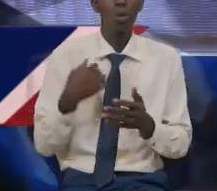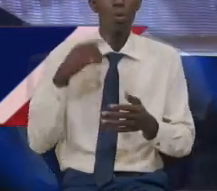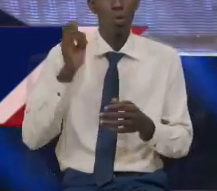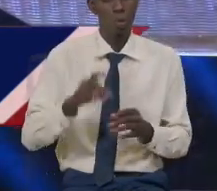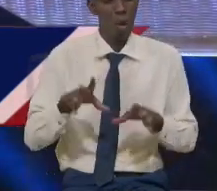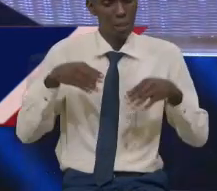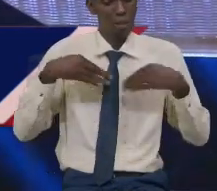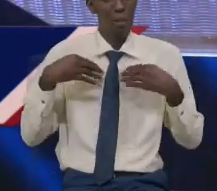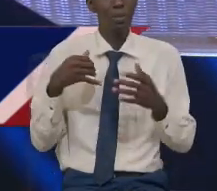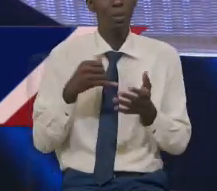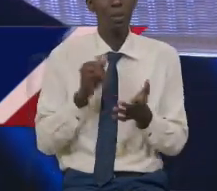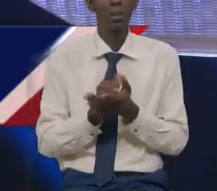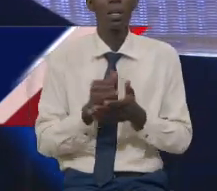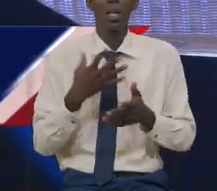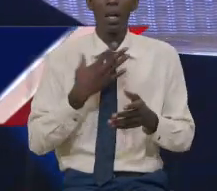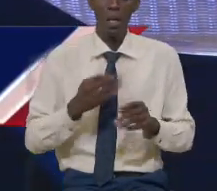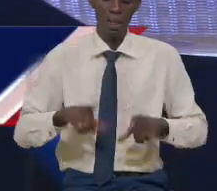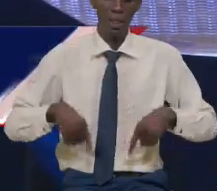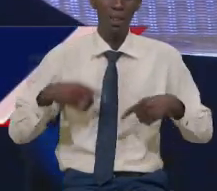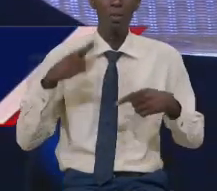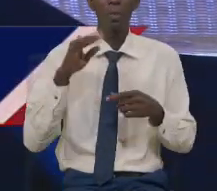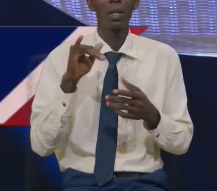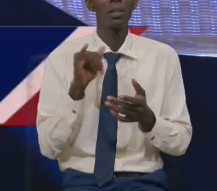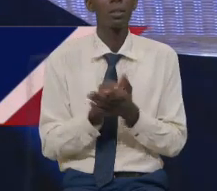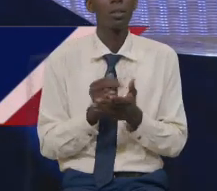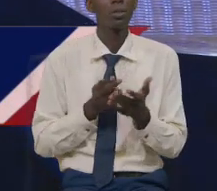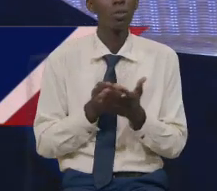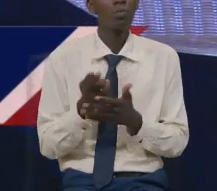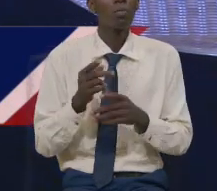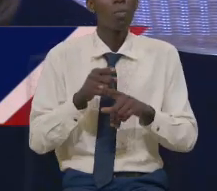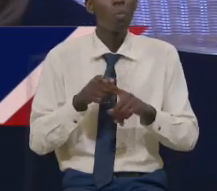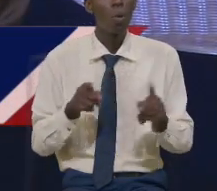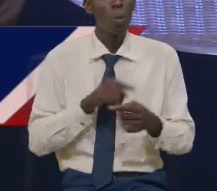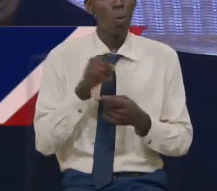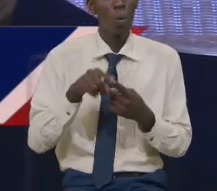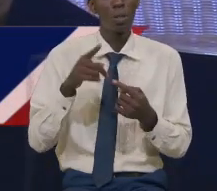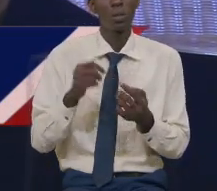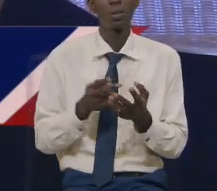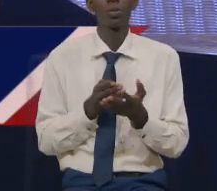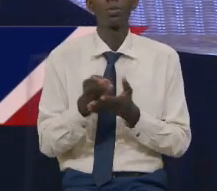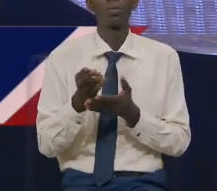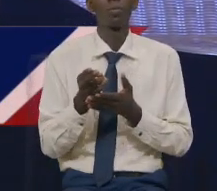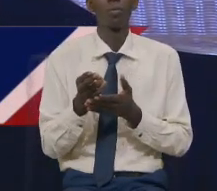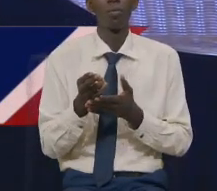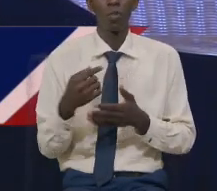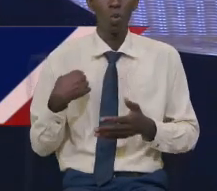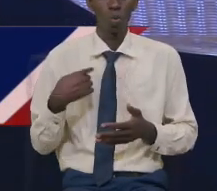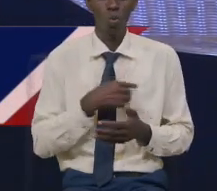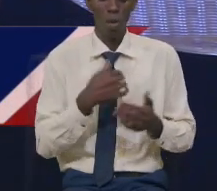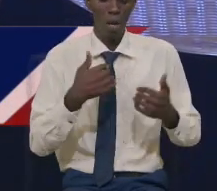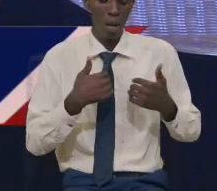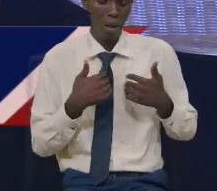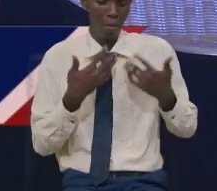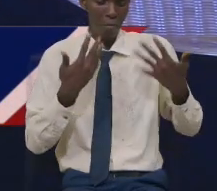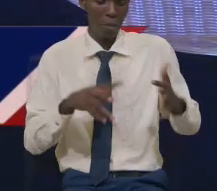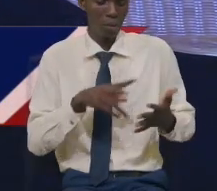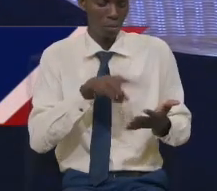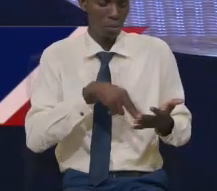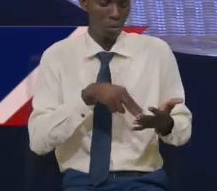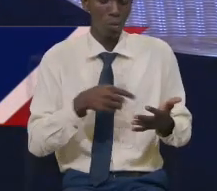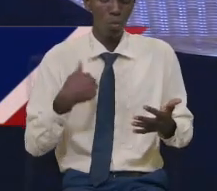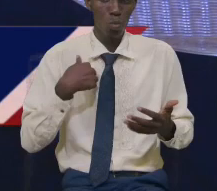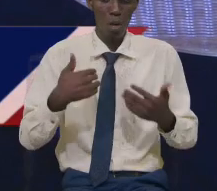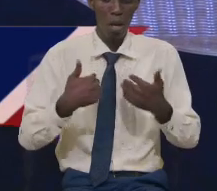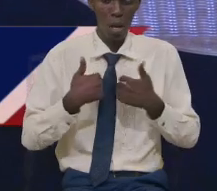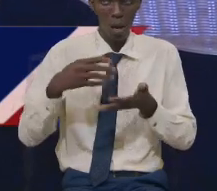truth, live by that truth. But when the truth we have read, we have known,